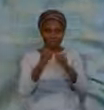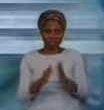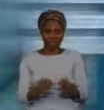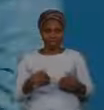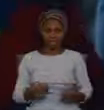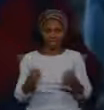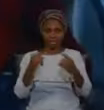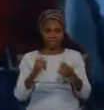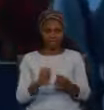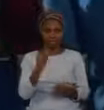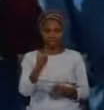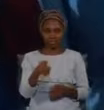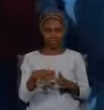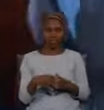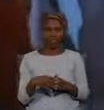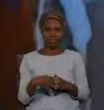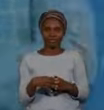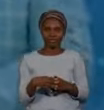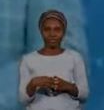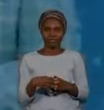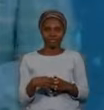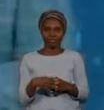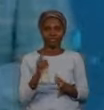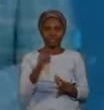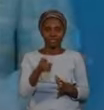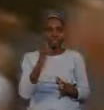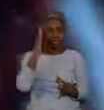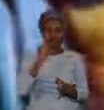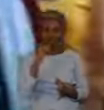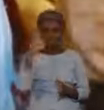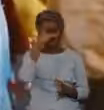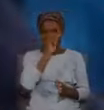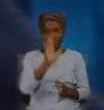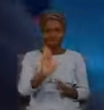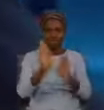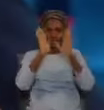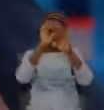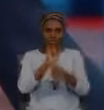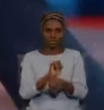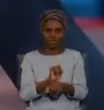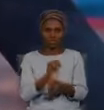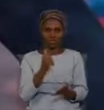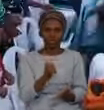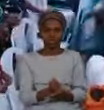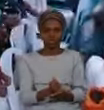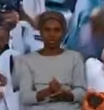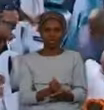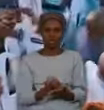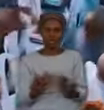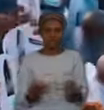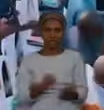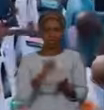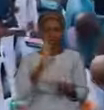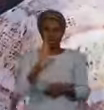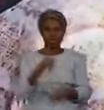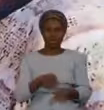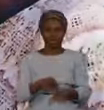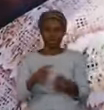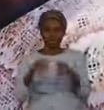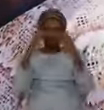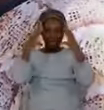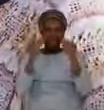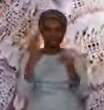you. You will not miss your miracle. Now, it's your time. Experience the